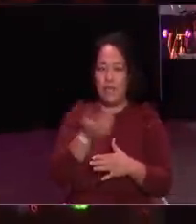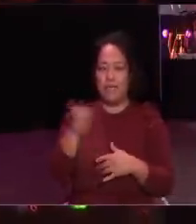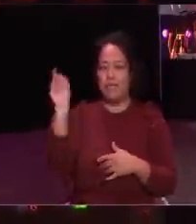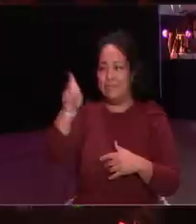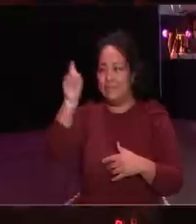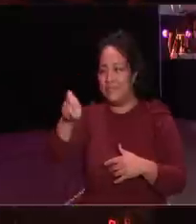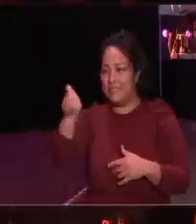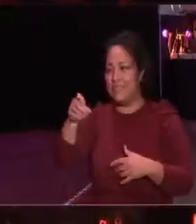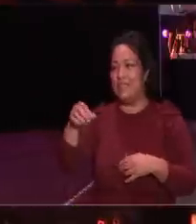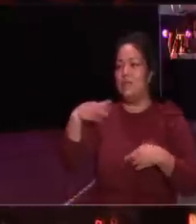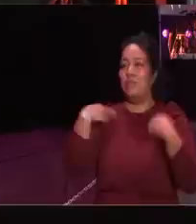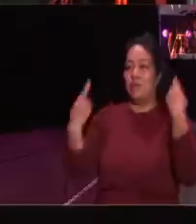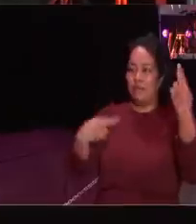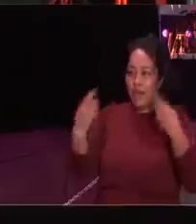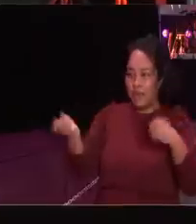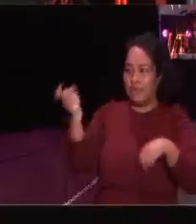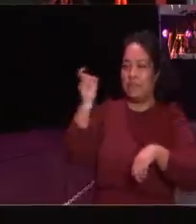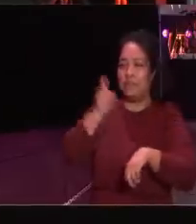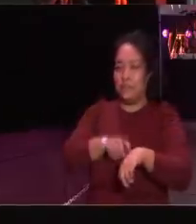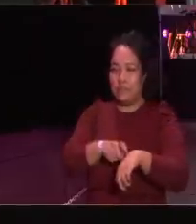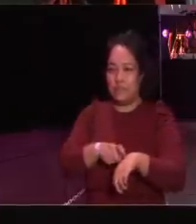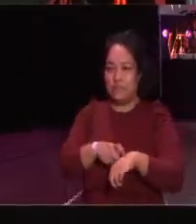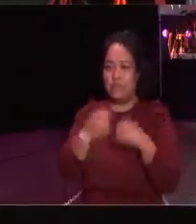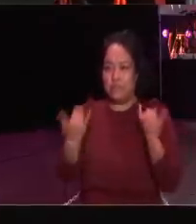tiempo. Revival at this time.